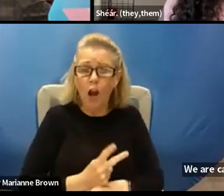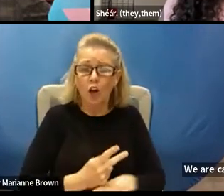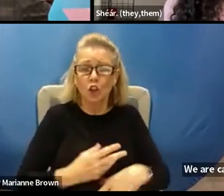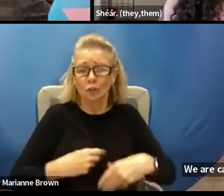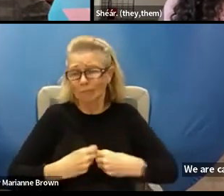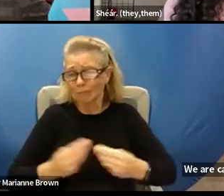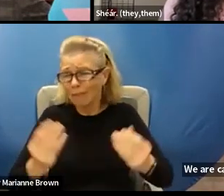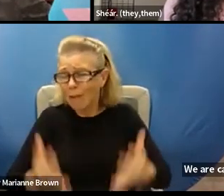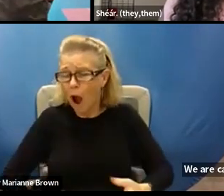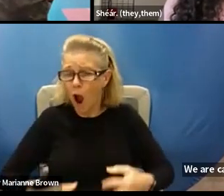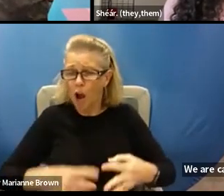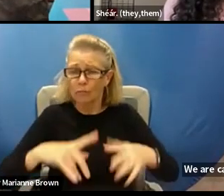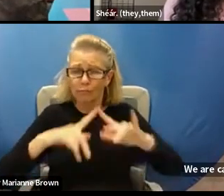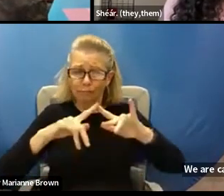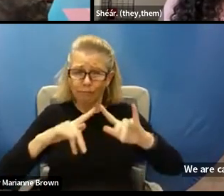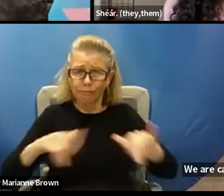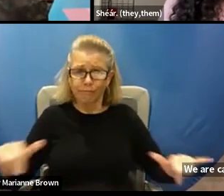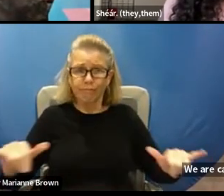And